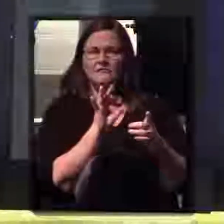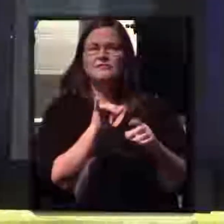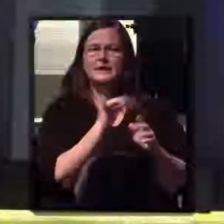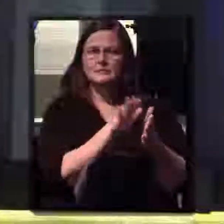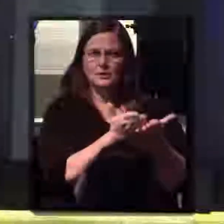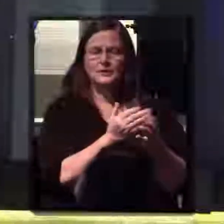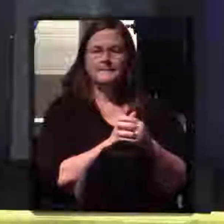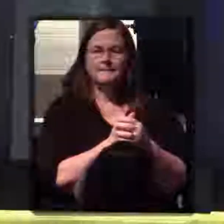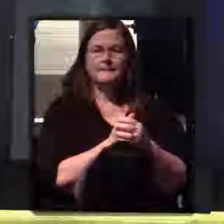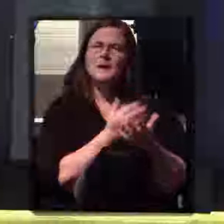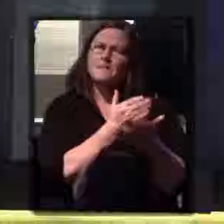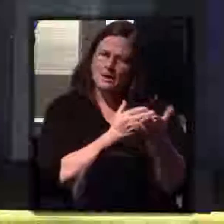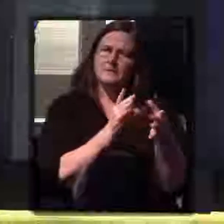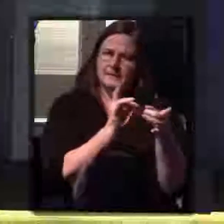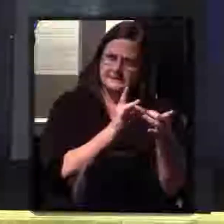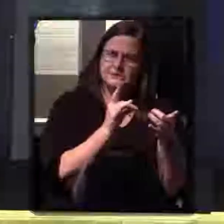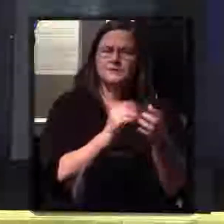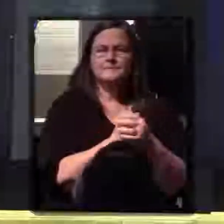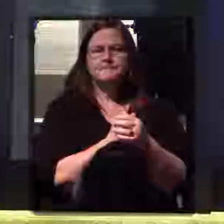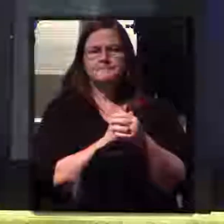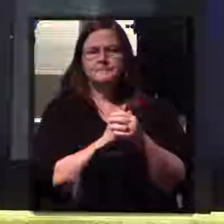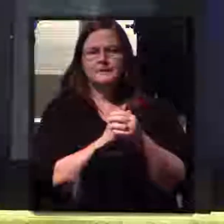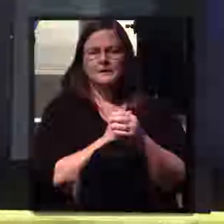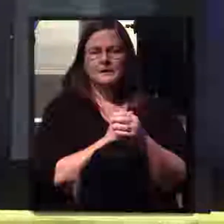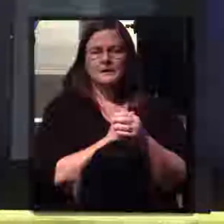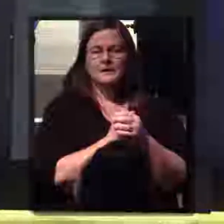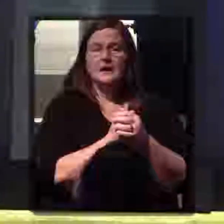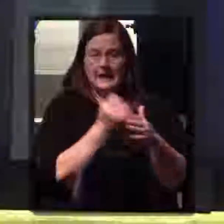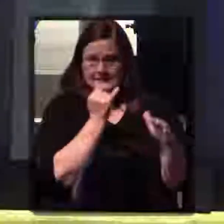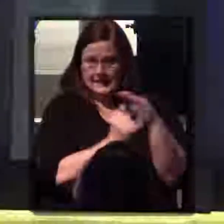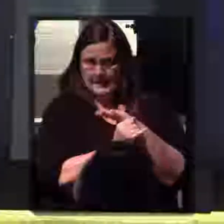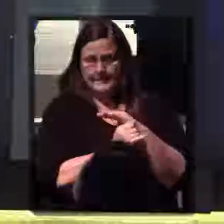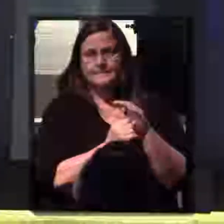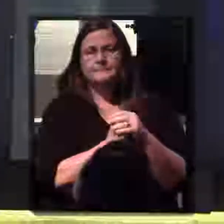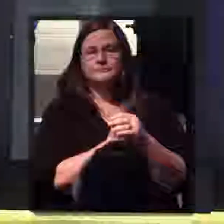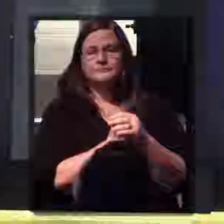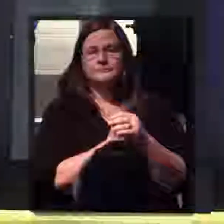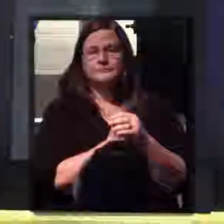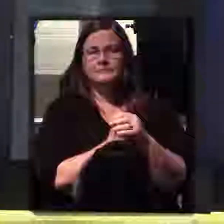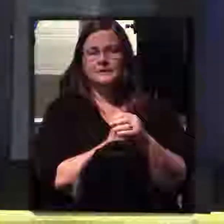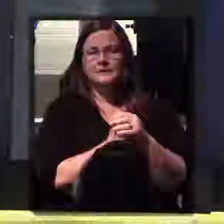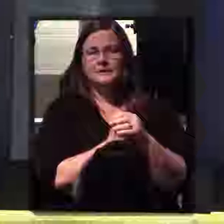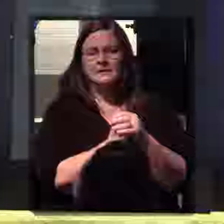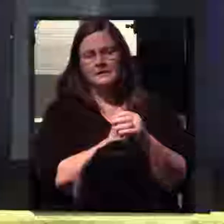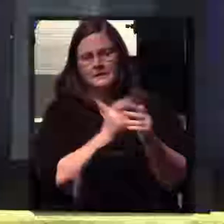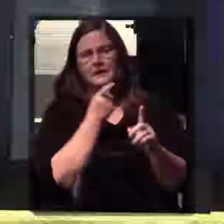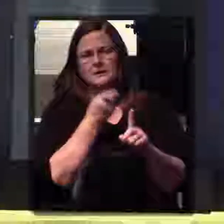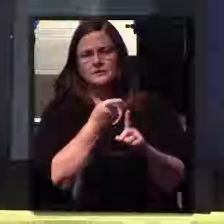of Isaiah and the message of the book of Isaiah, at least part of its message. Because the book of Isaiah